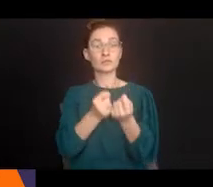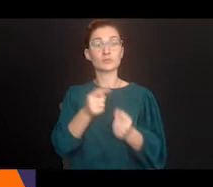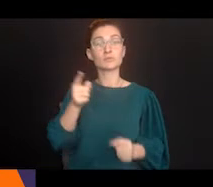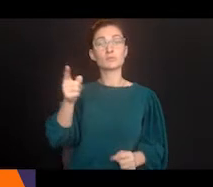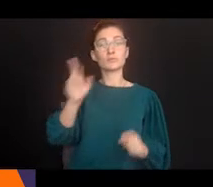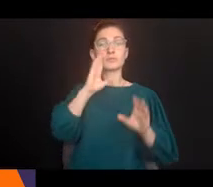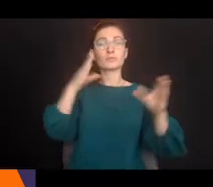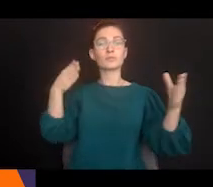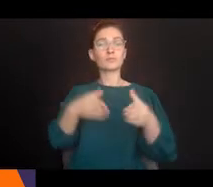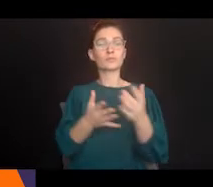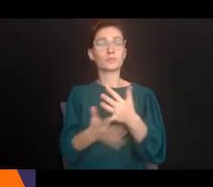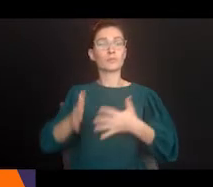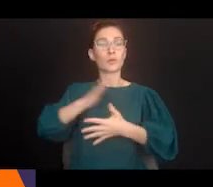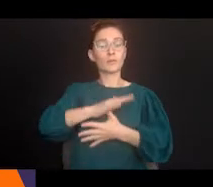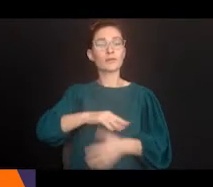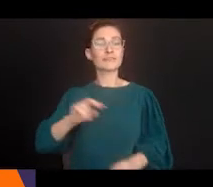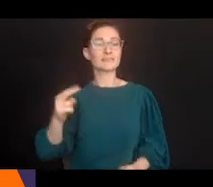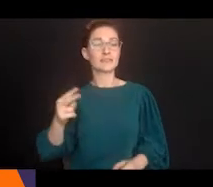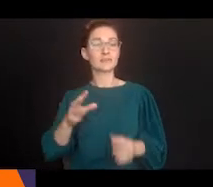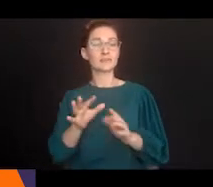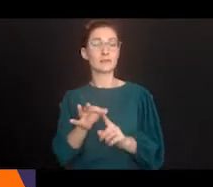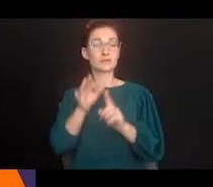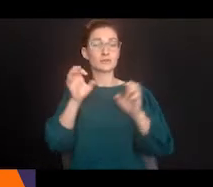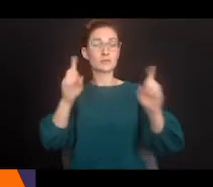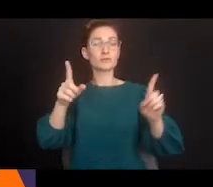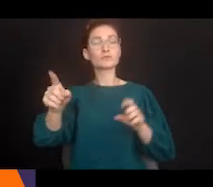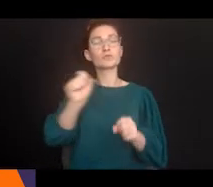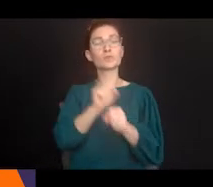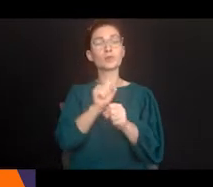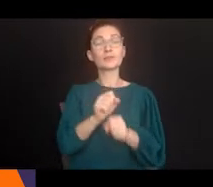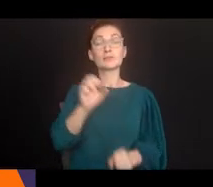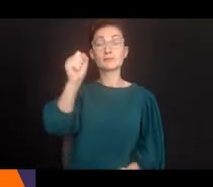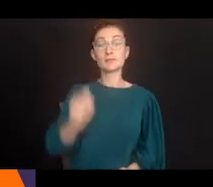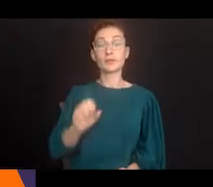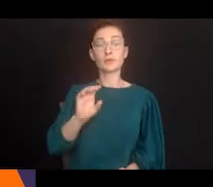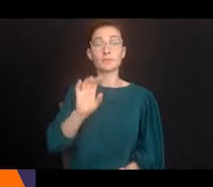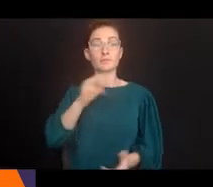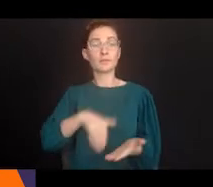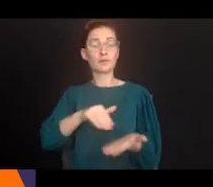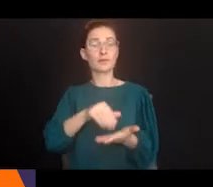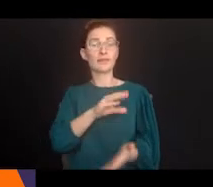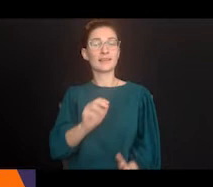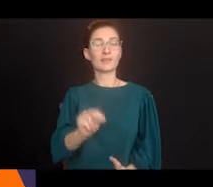District Courts for the Southern, Middle, and Northern District of Florida.